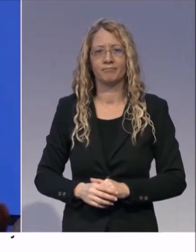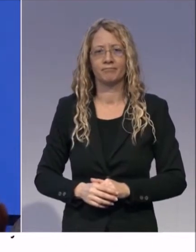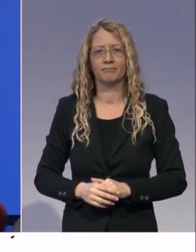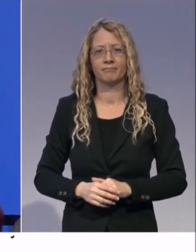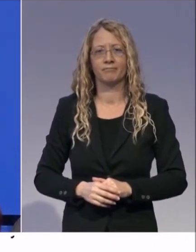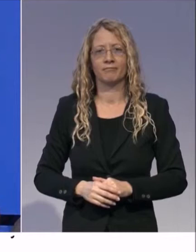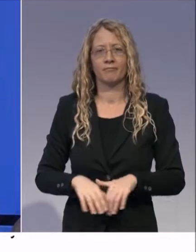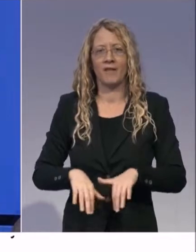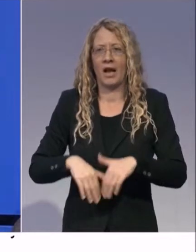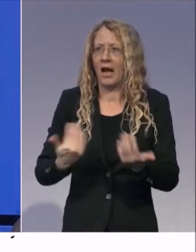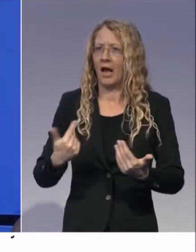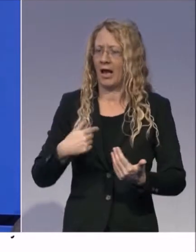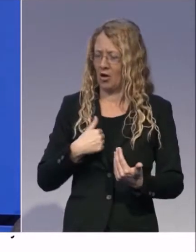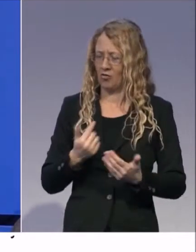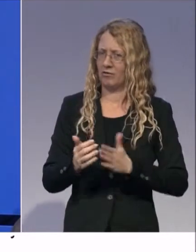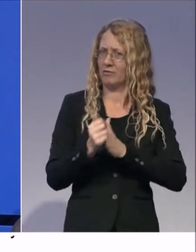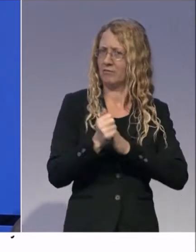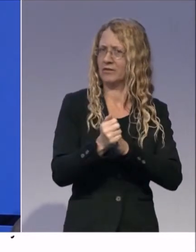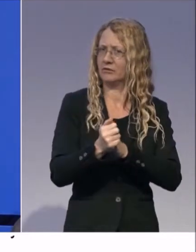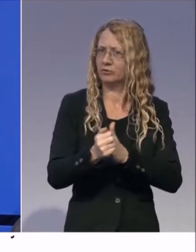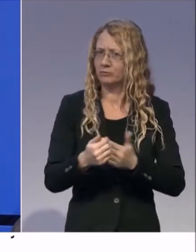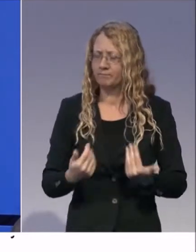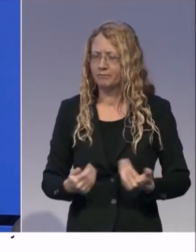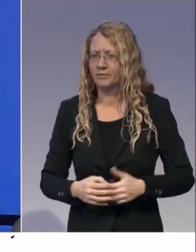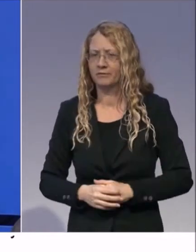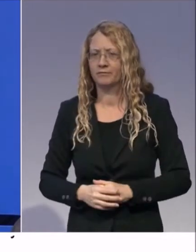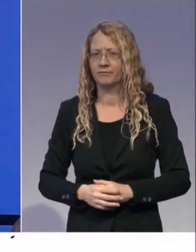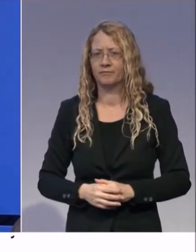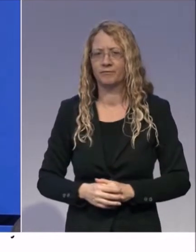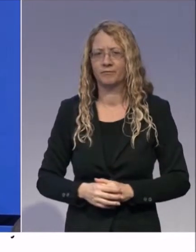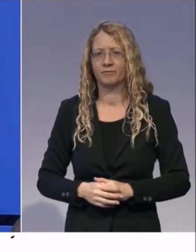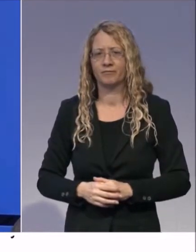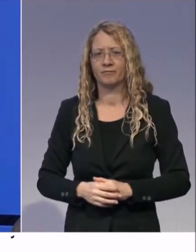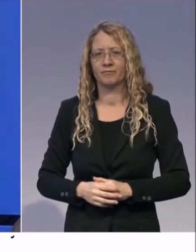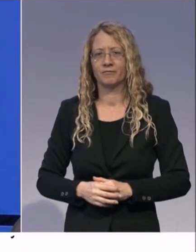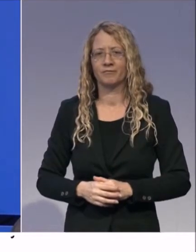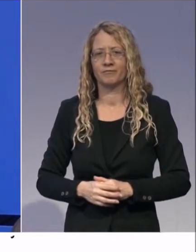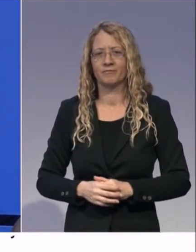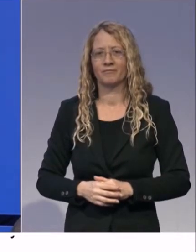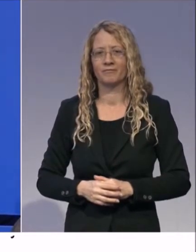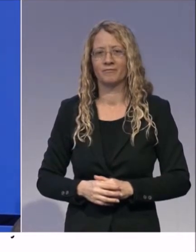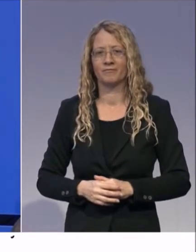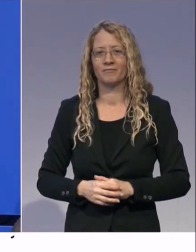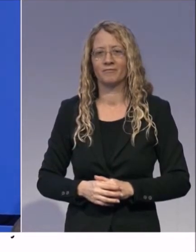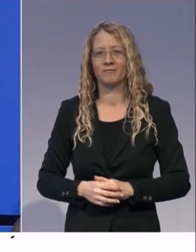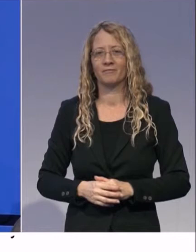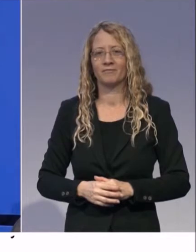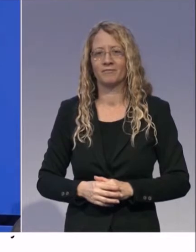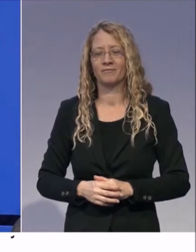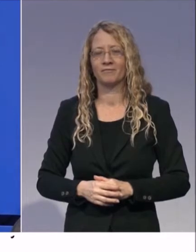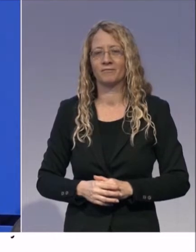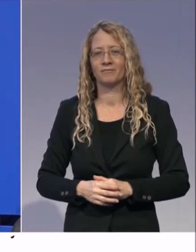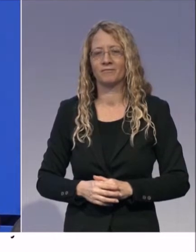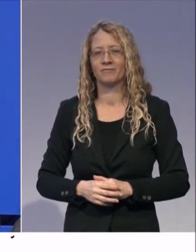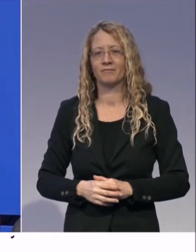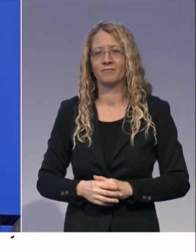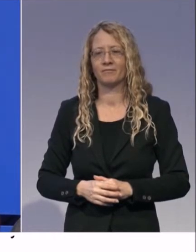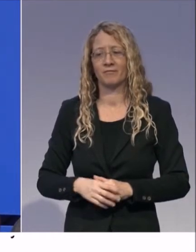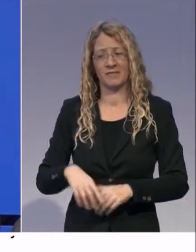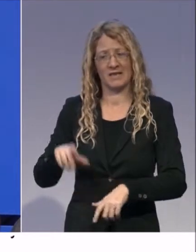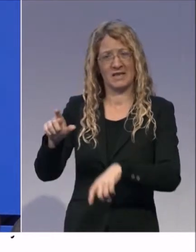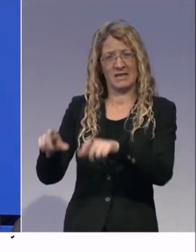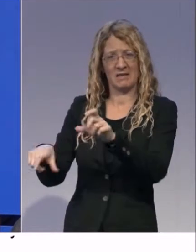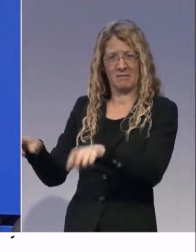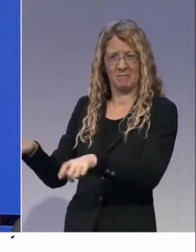and the person becoming a leader would really place such a person with disability in the position, of course, to